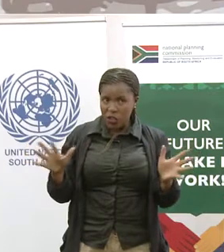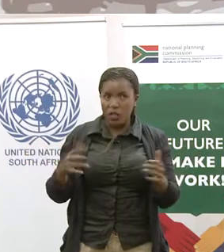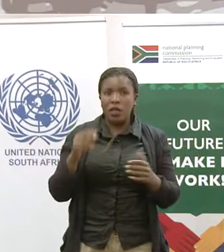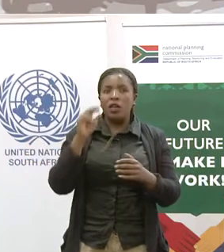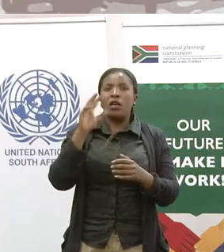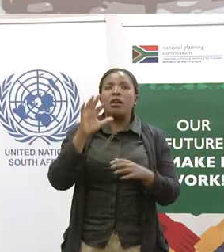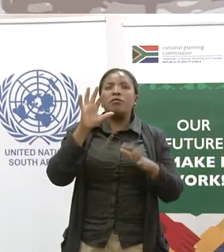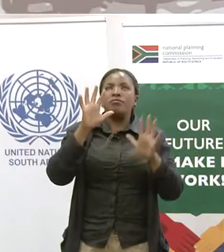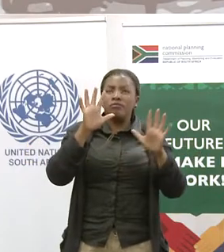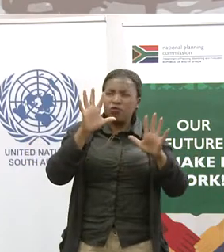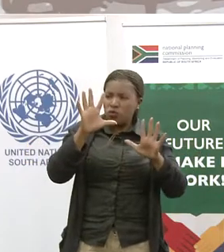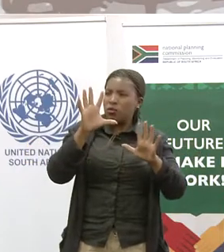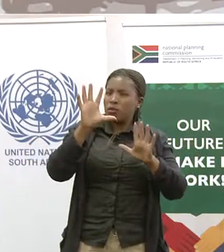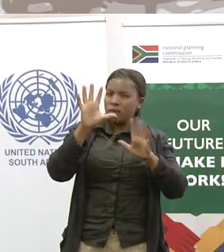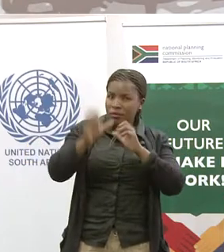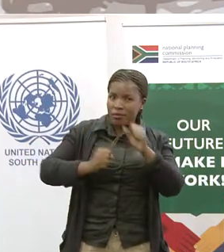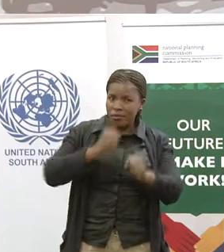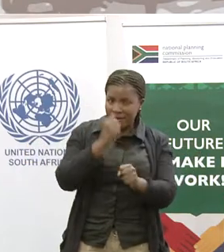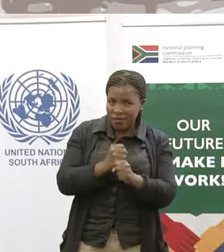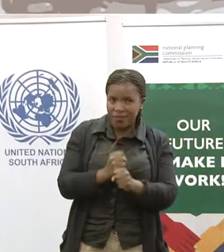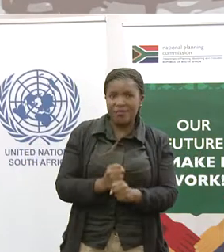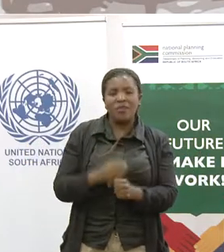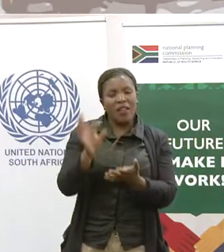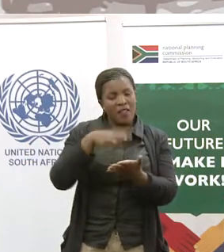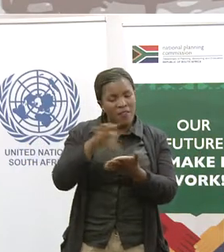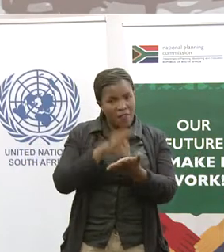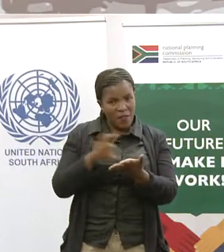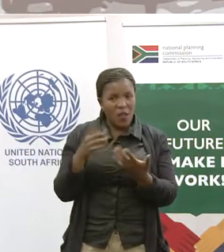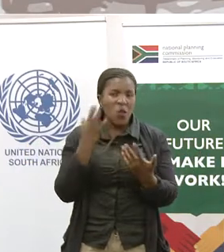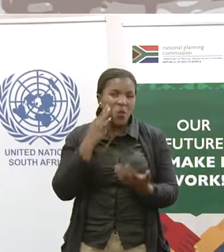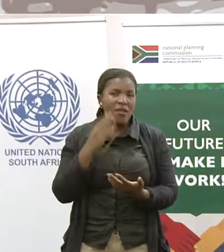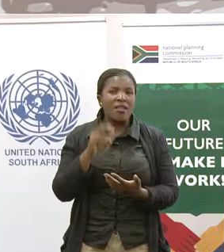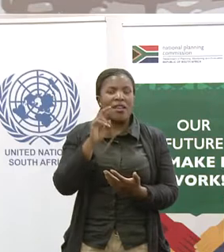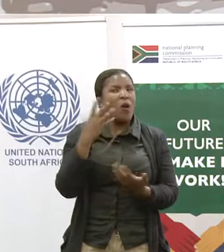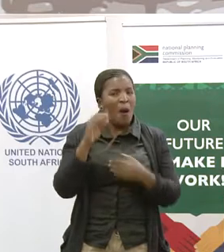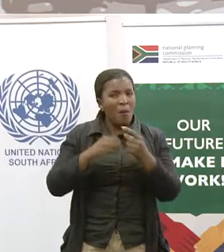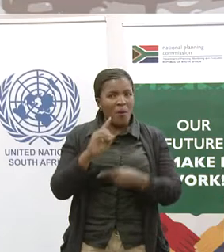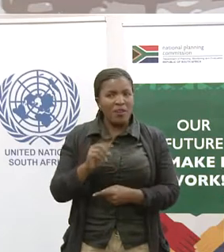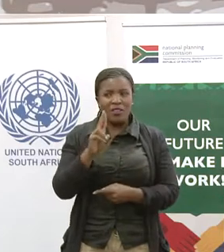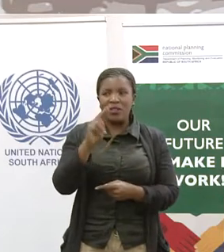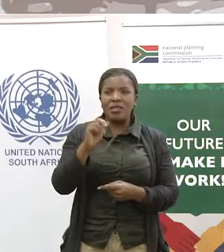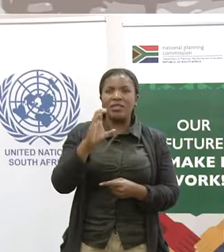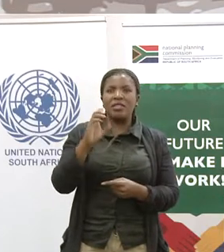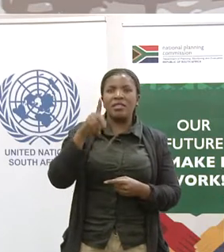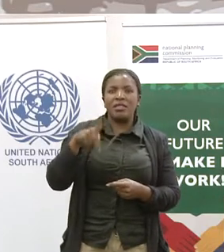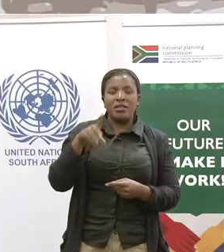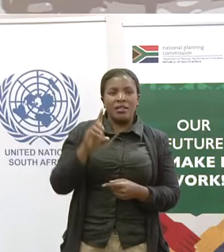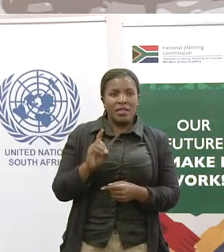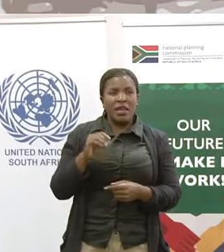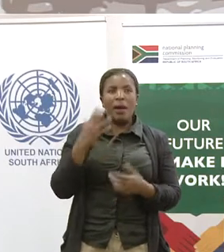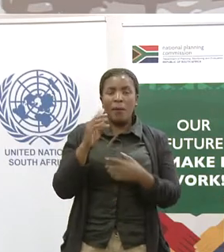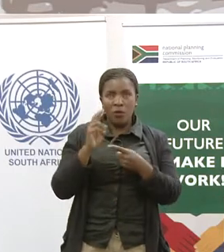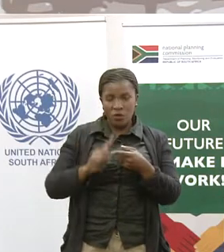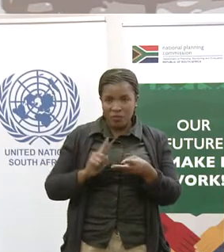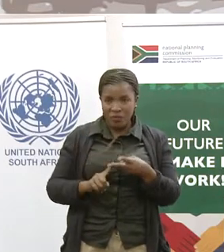the ratification of the UNCRPD and its optional protocol, and the 5th anniversary of the